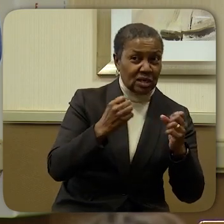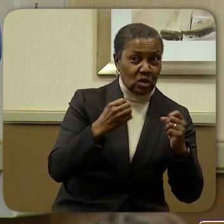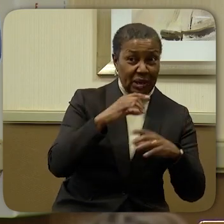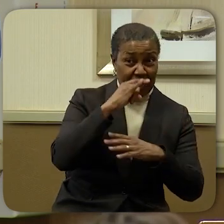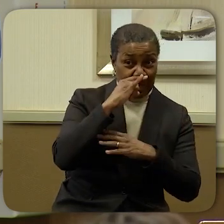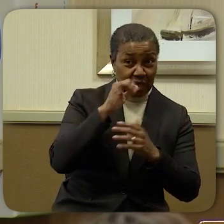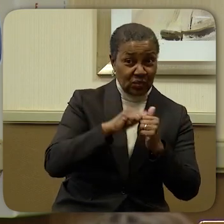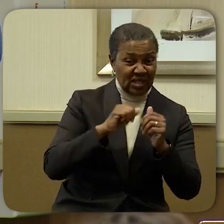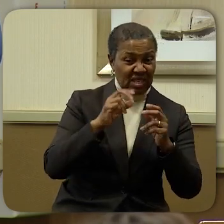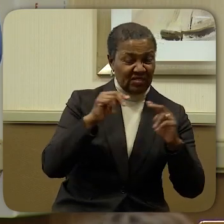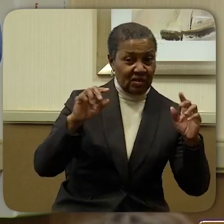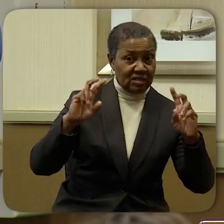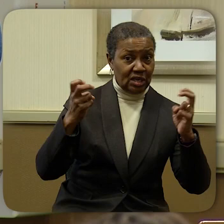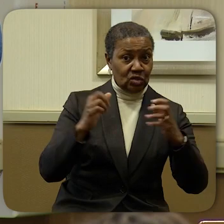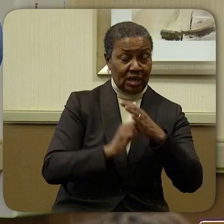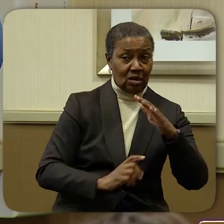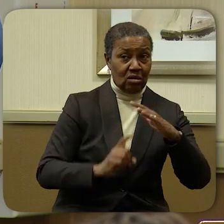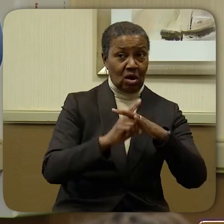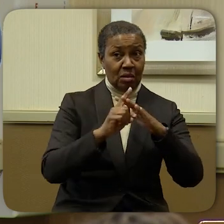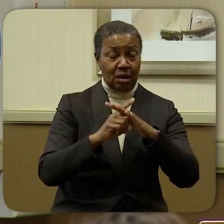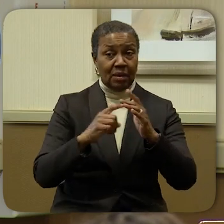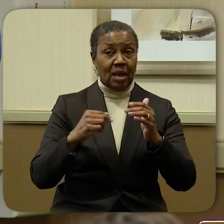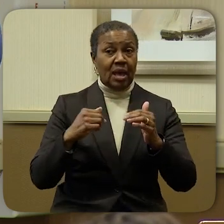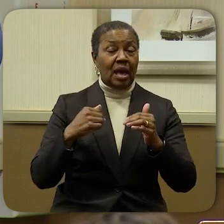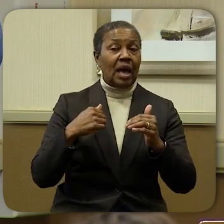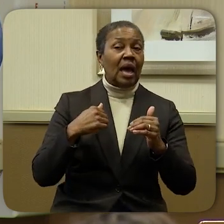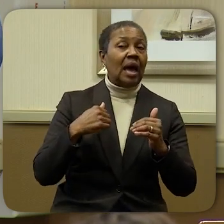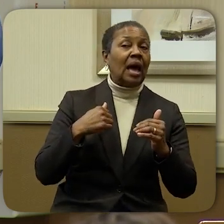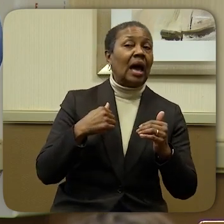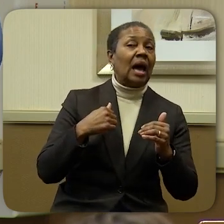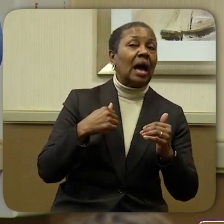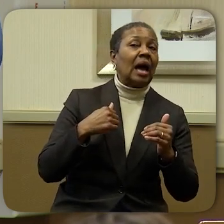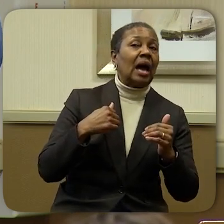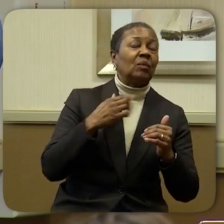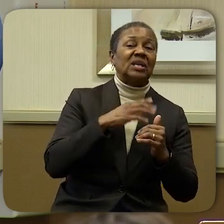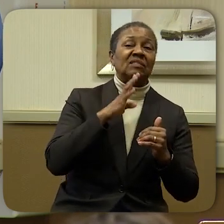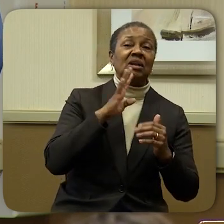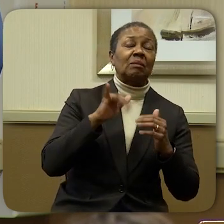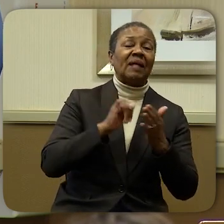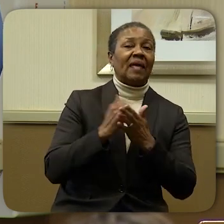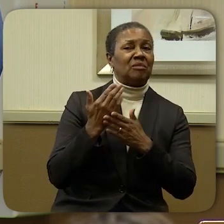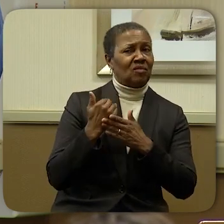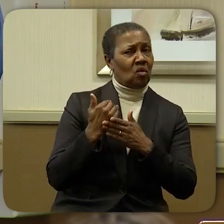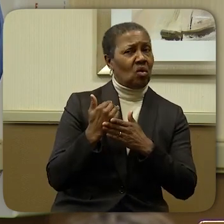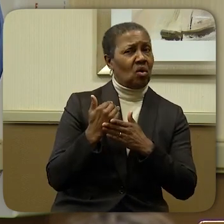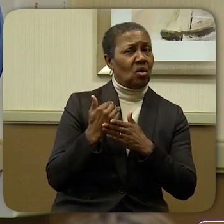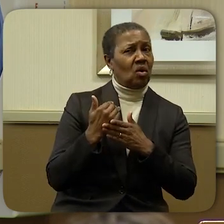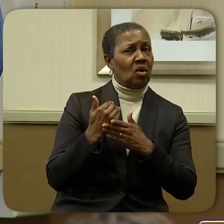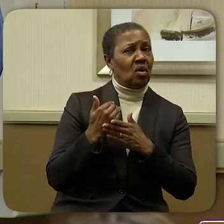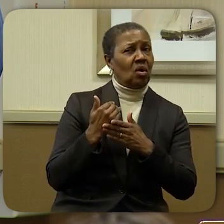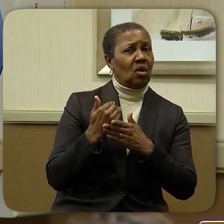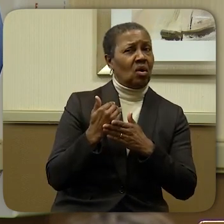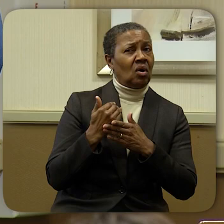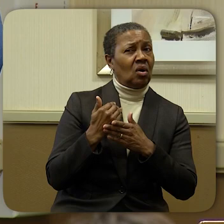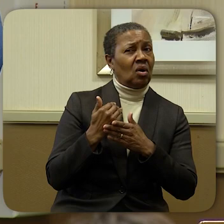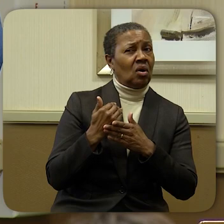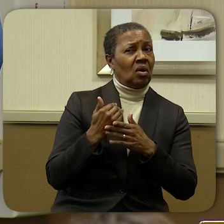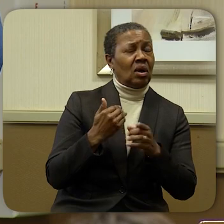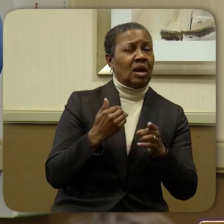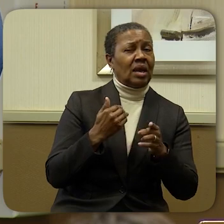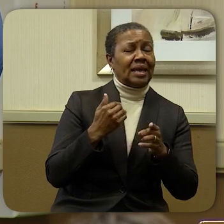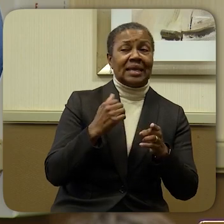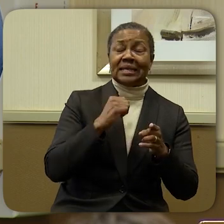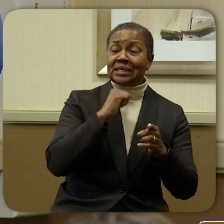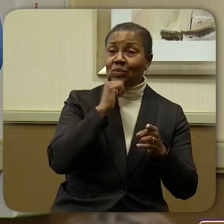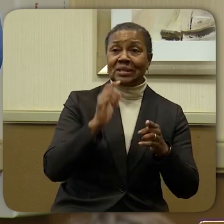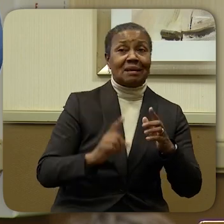kids with these issues that are coming up every week in my BHC meetings, and we never would talk about it before. So. But it just was not